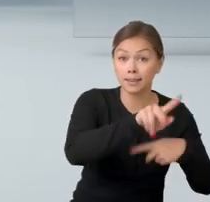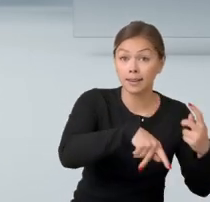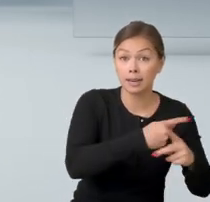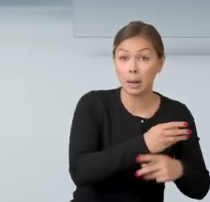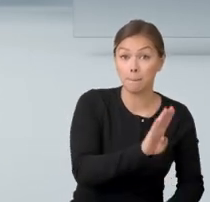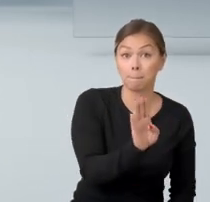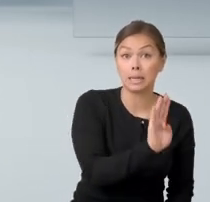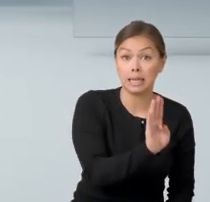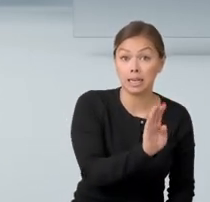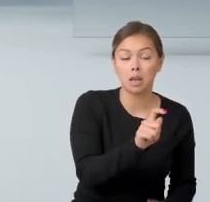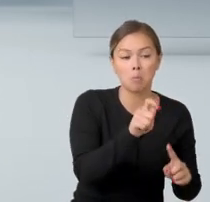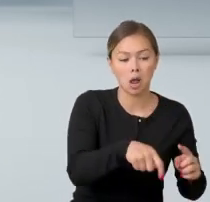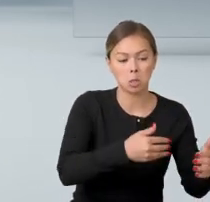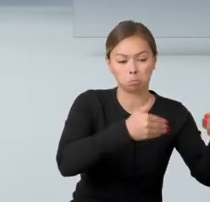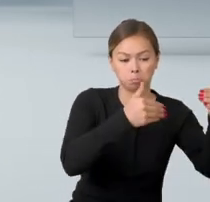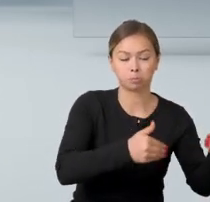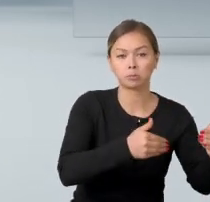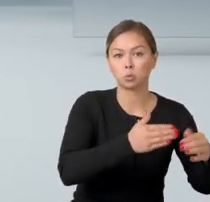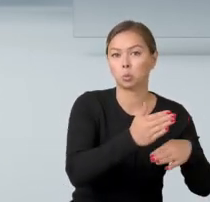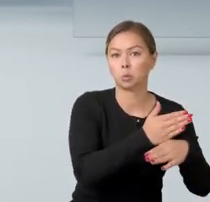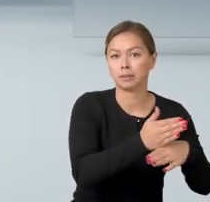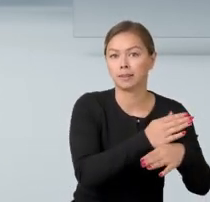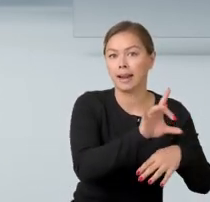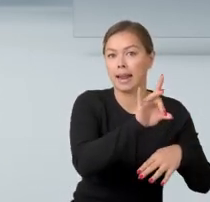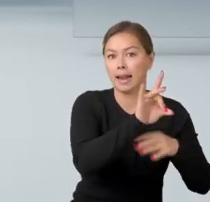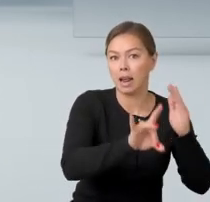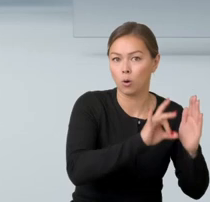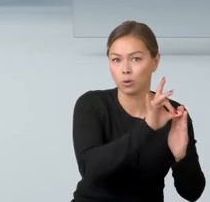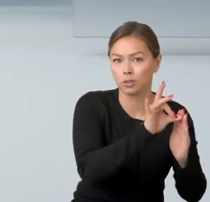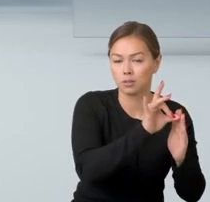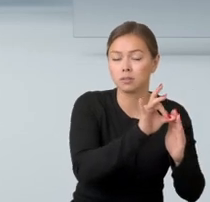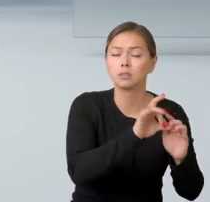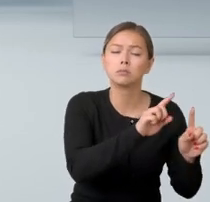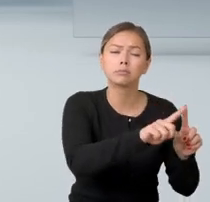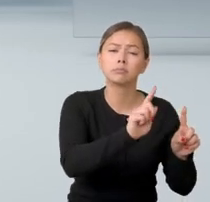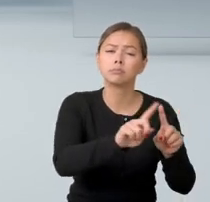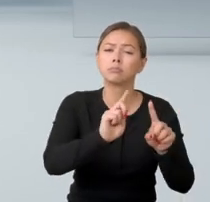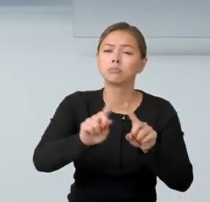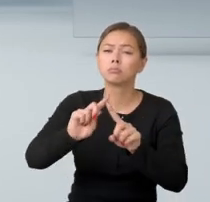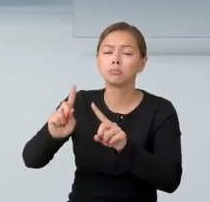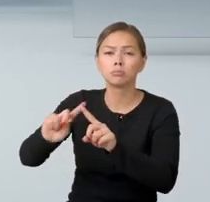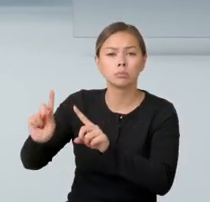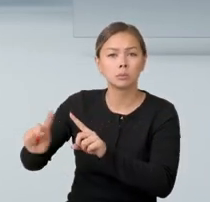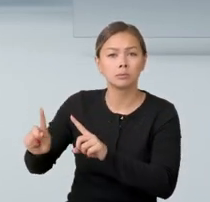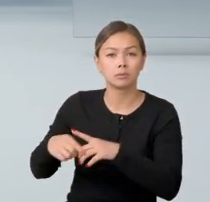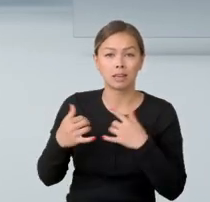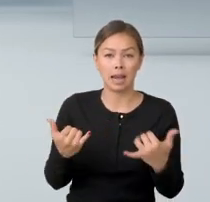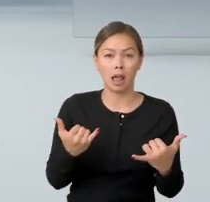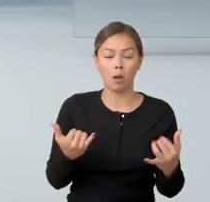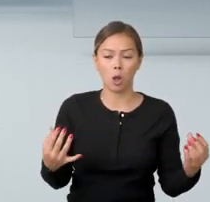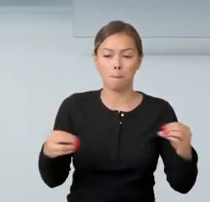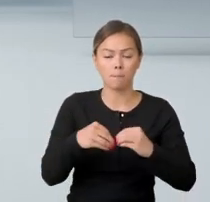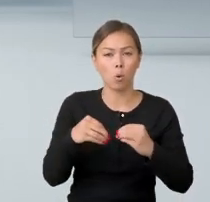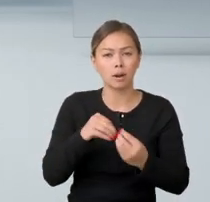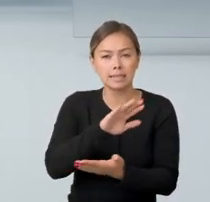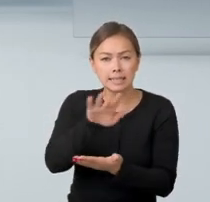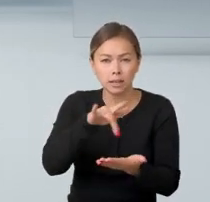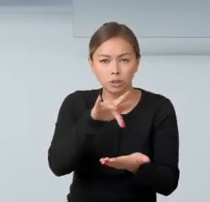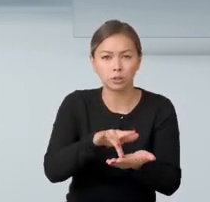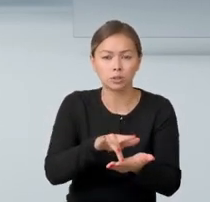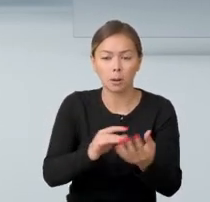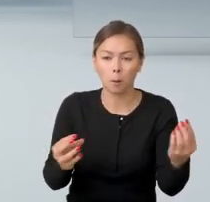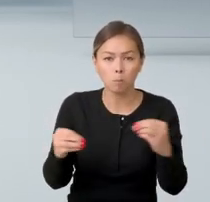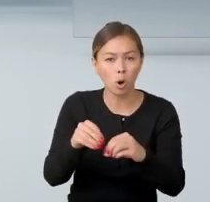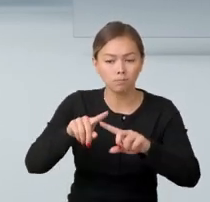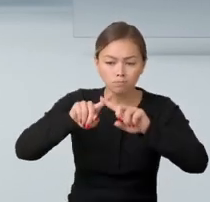we should resolve in eight hours so now they are ready to the next level bottom line now they centralize